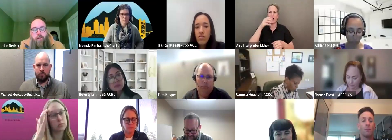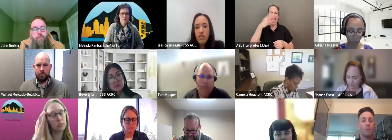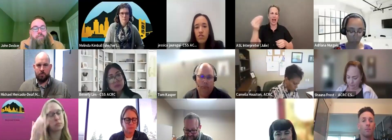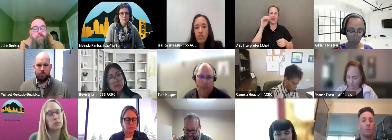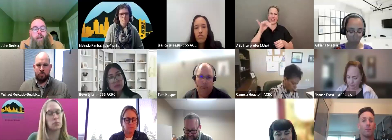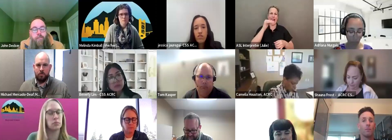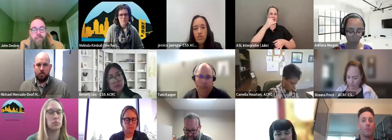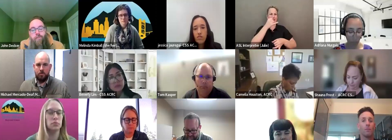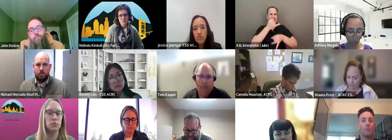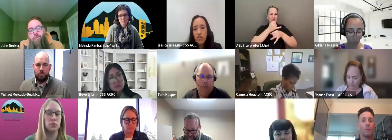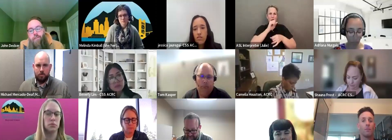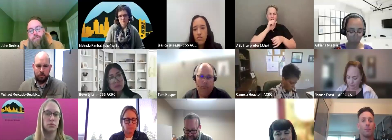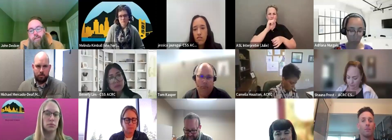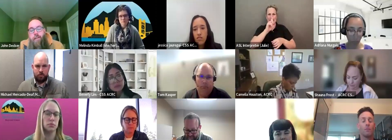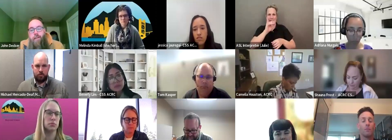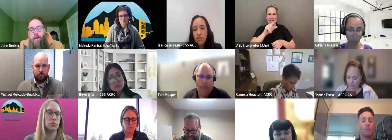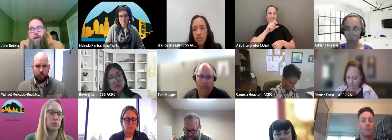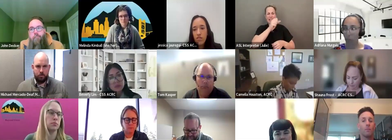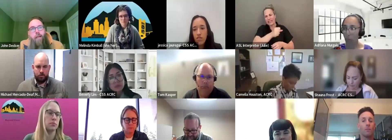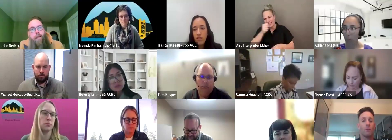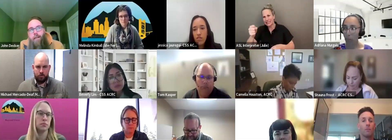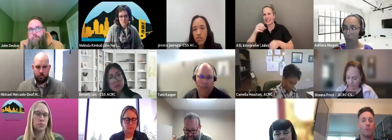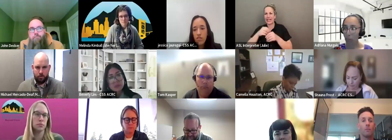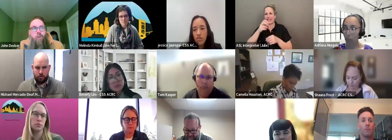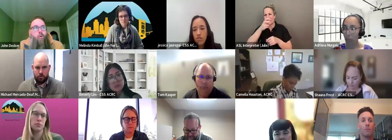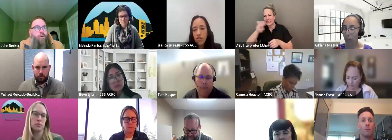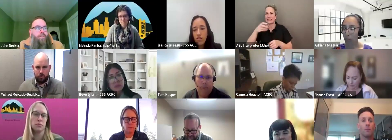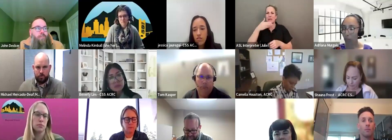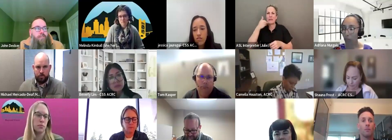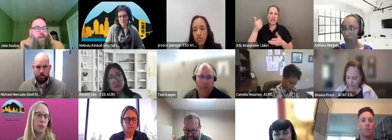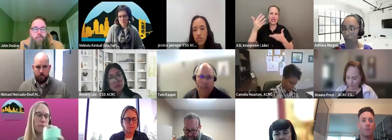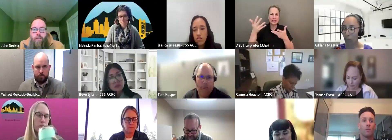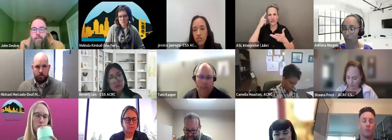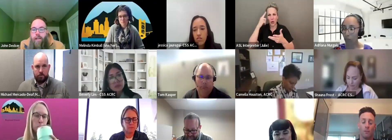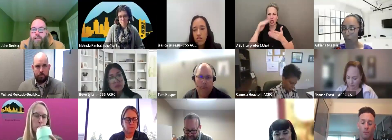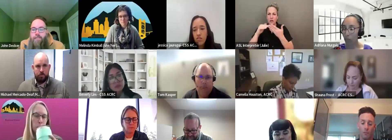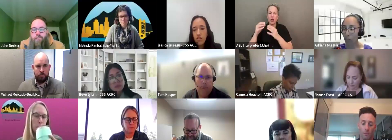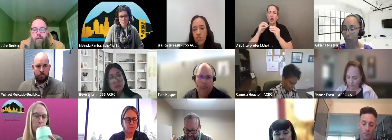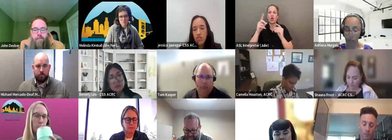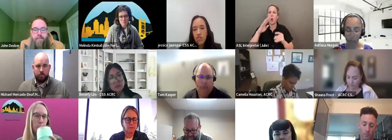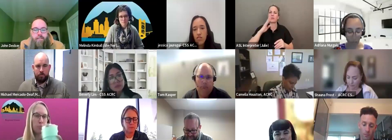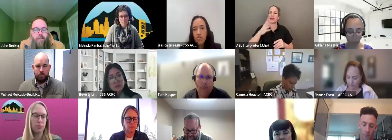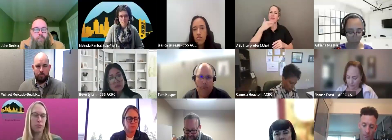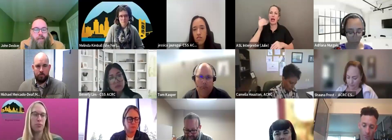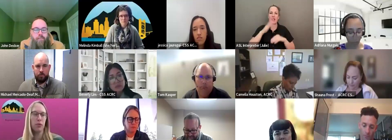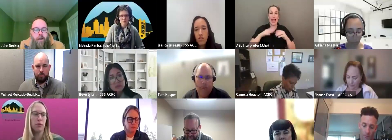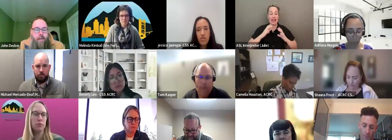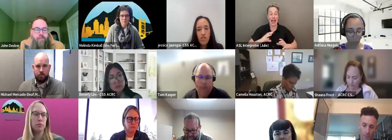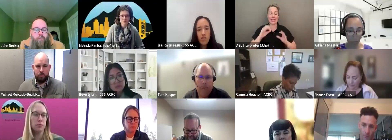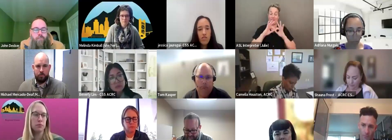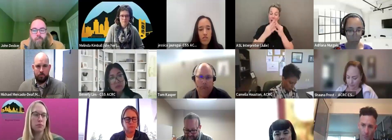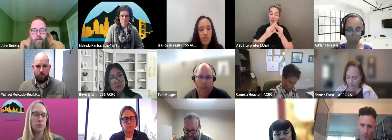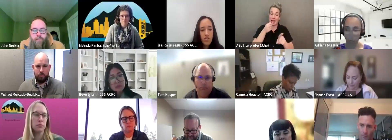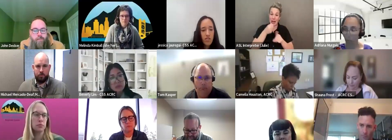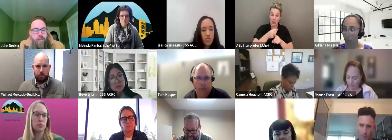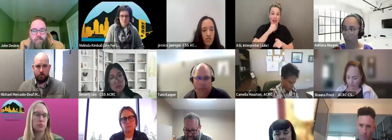know, integrated, inclusive environments in their communities. And um, no one speaks better than clients and families as to the impact of not